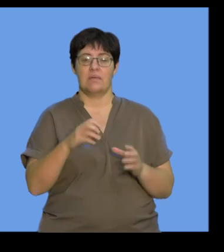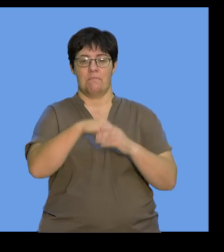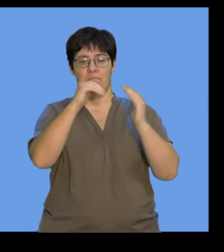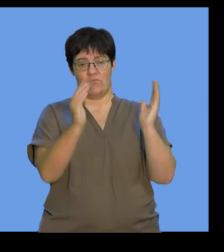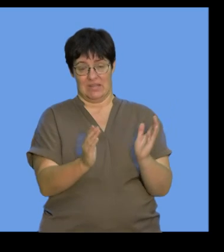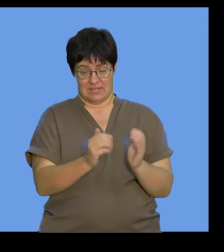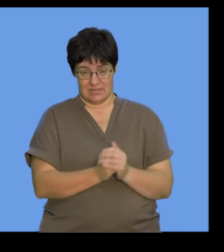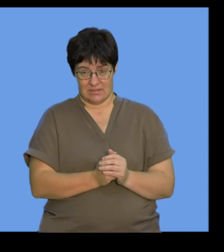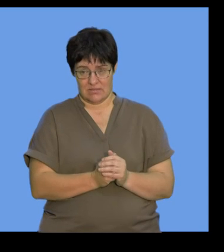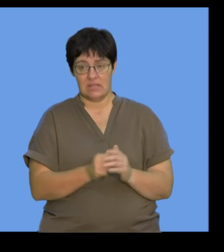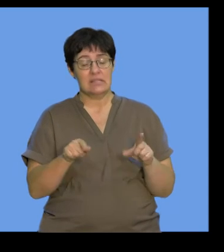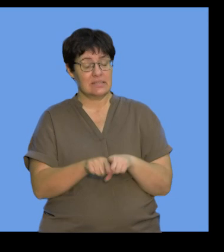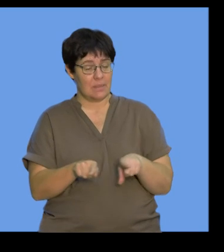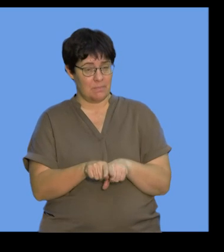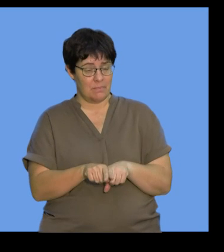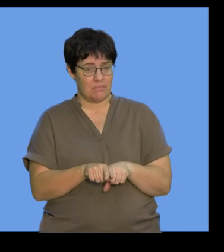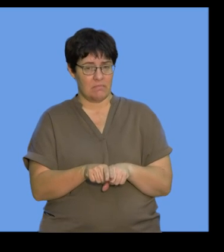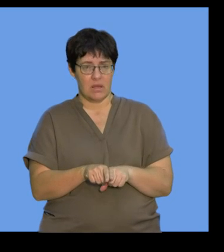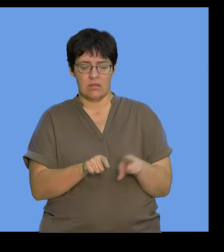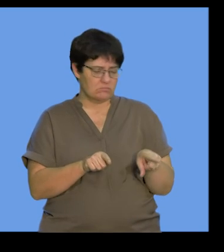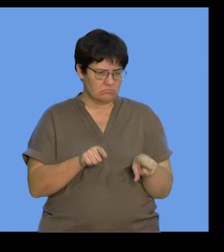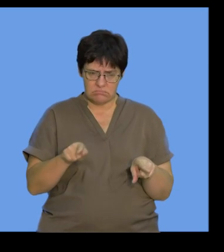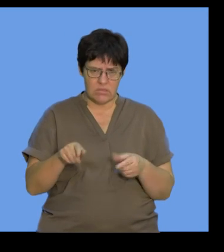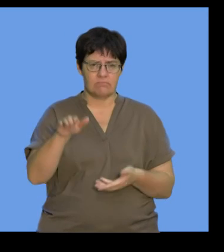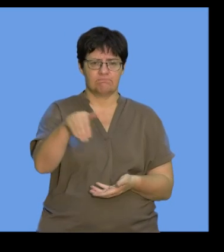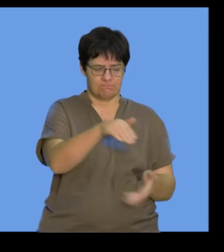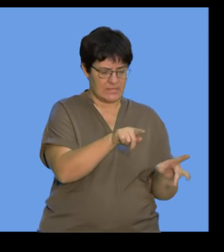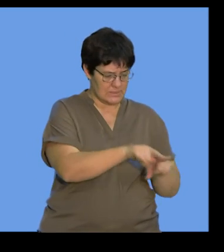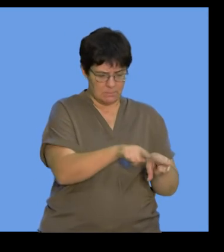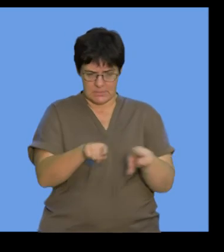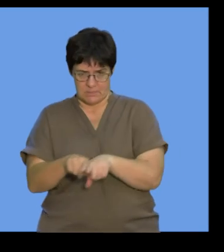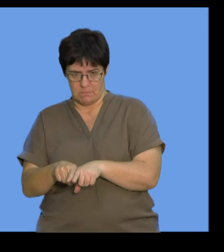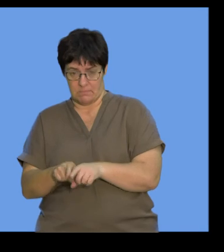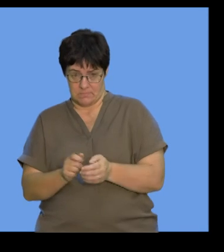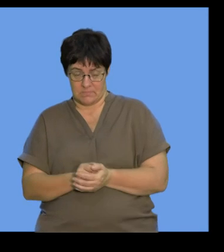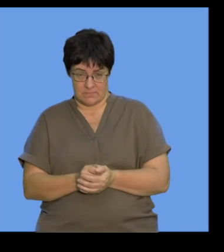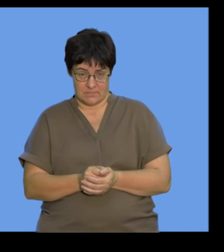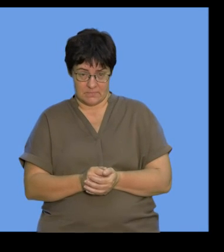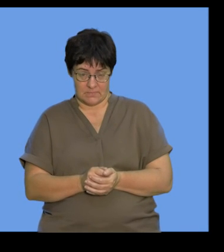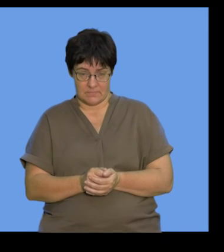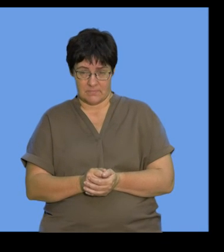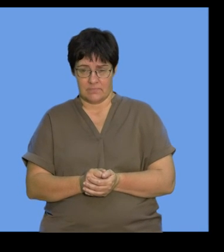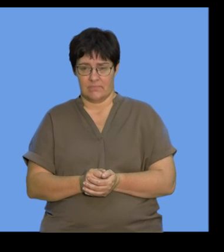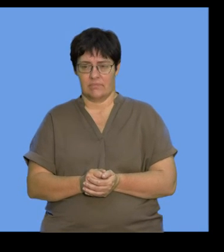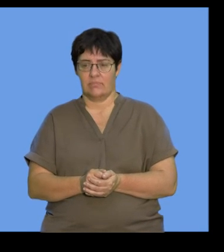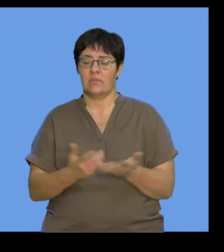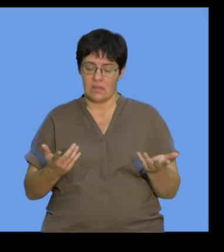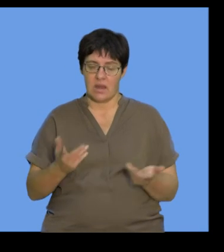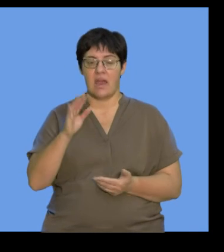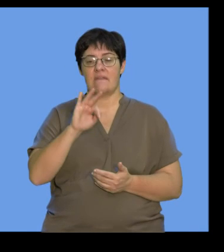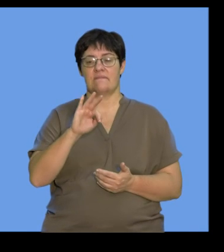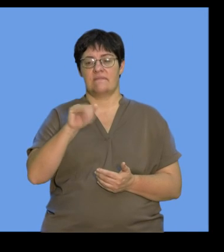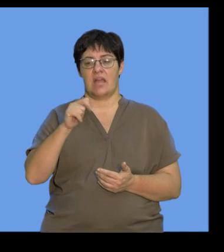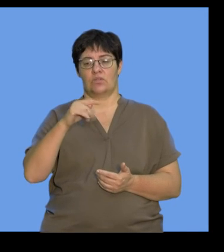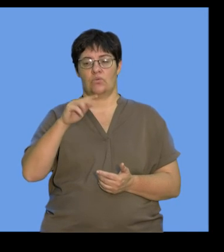brackets. Also, try to collect your like terms, right? Collect your like terms and then factorize